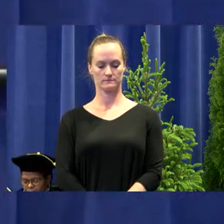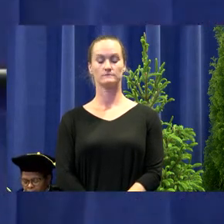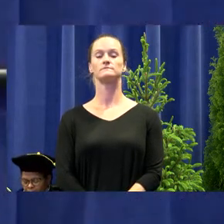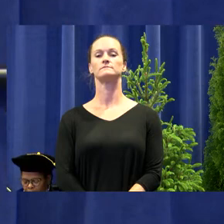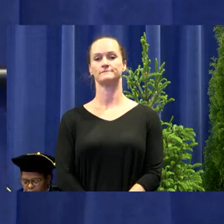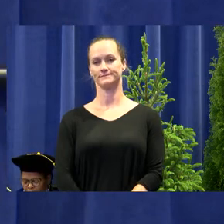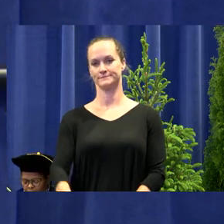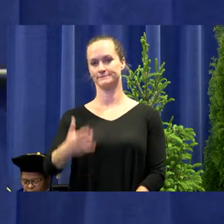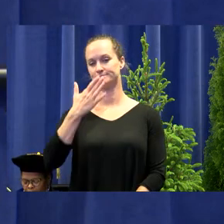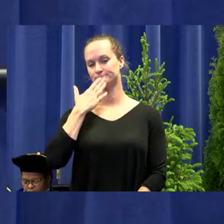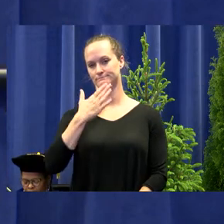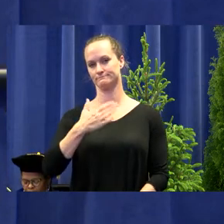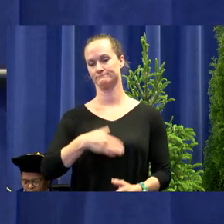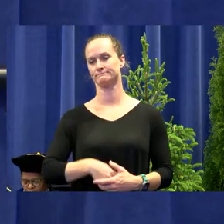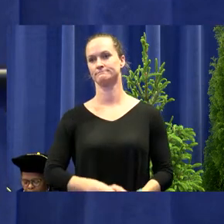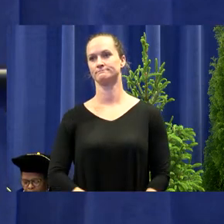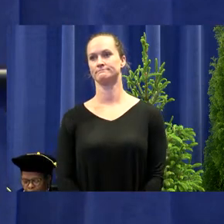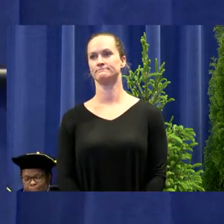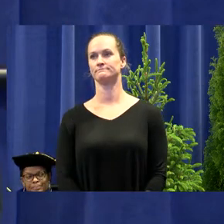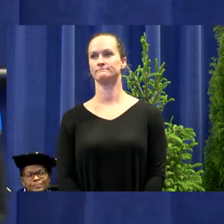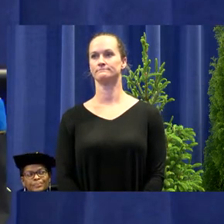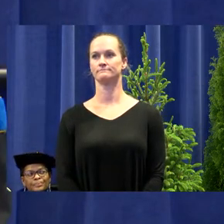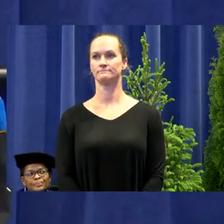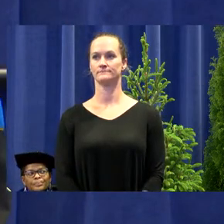Thank you.